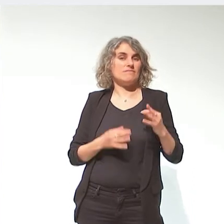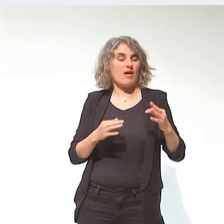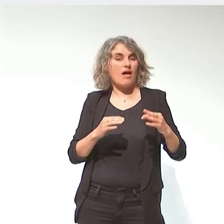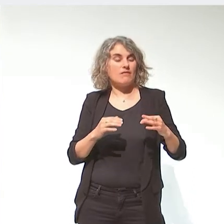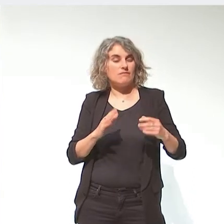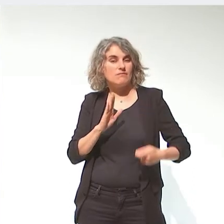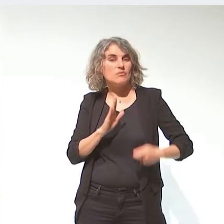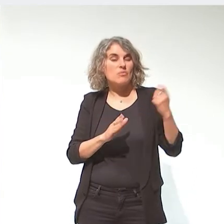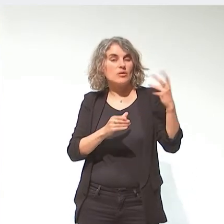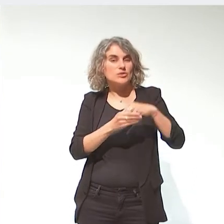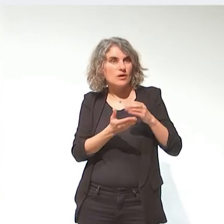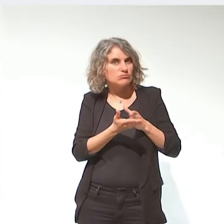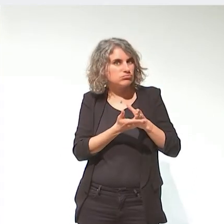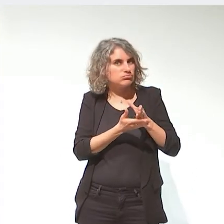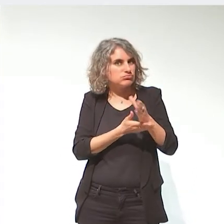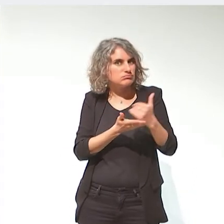years, since